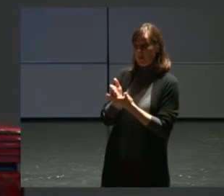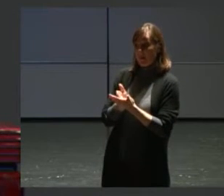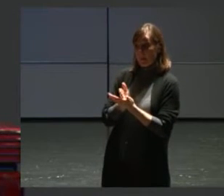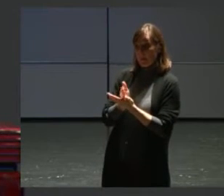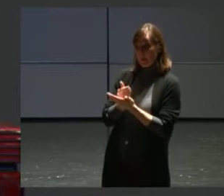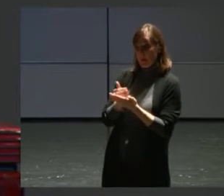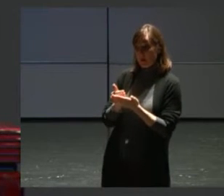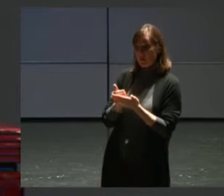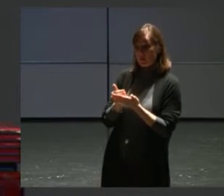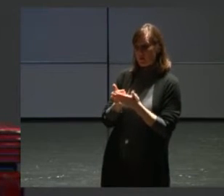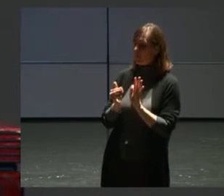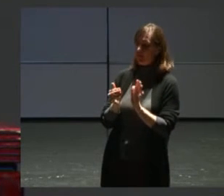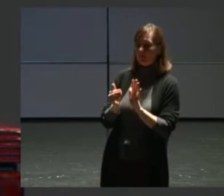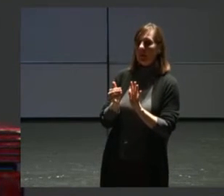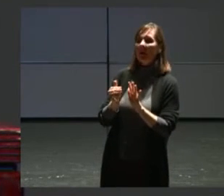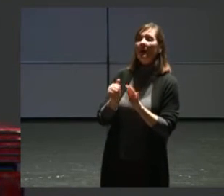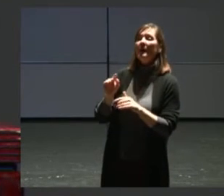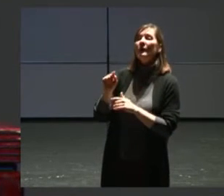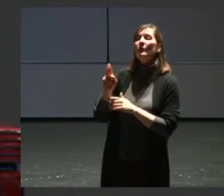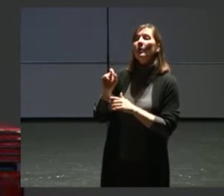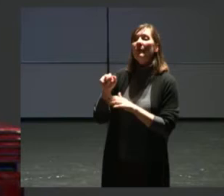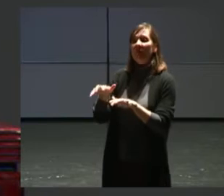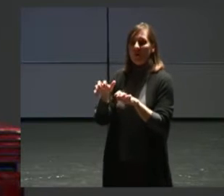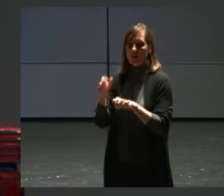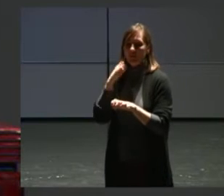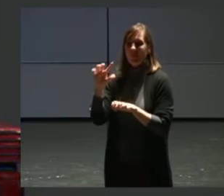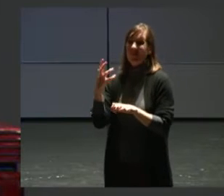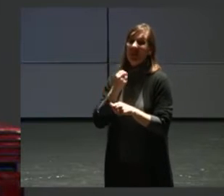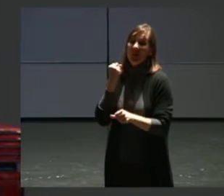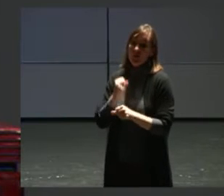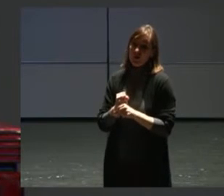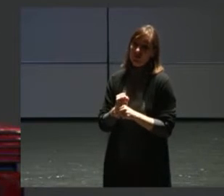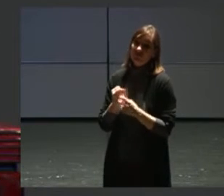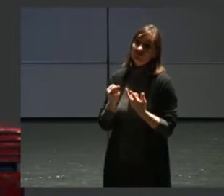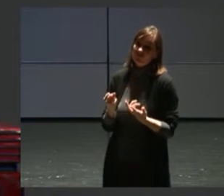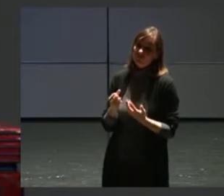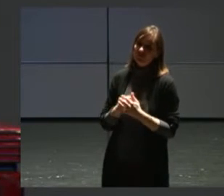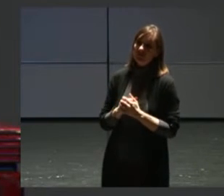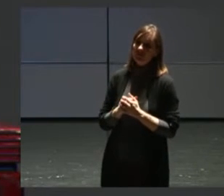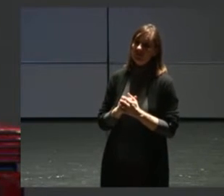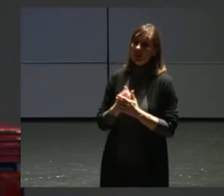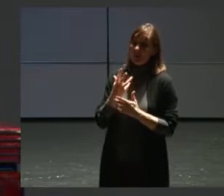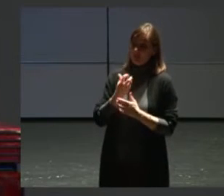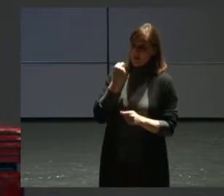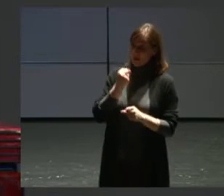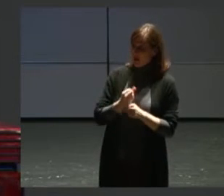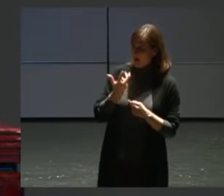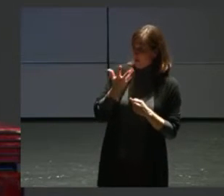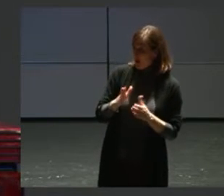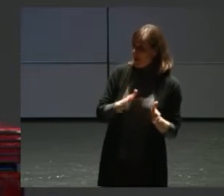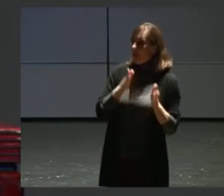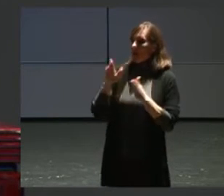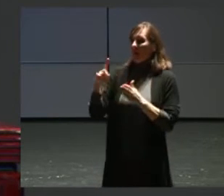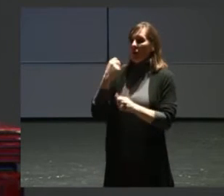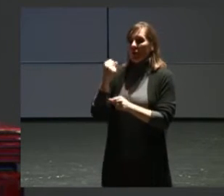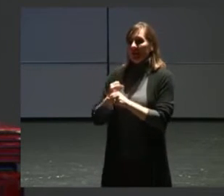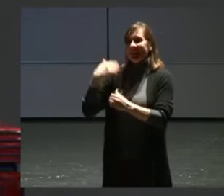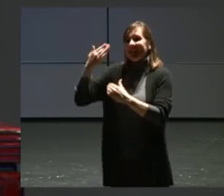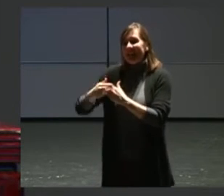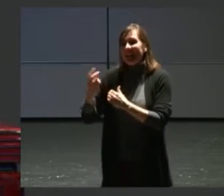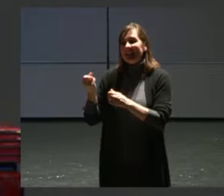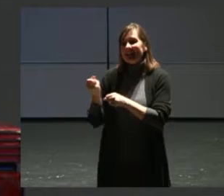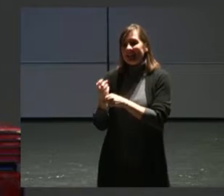continue the tuition freeze for a fifth year, and then after the fifth year, which would be the first year of the next biennial budget, to